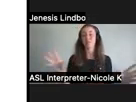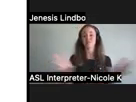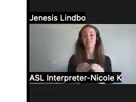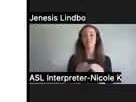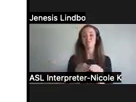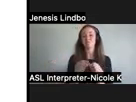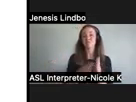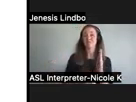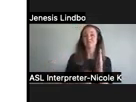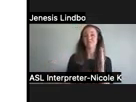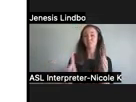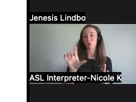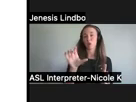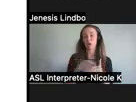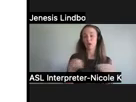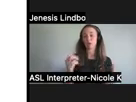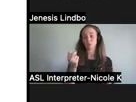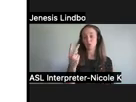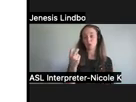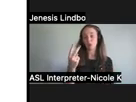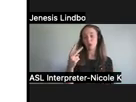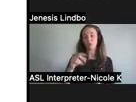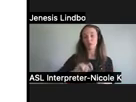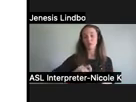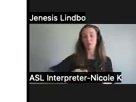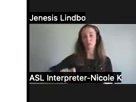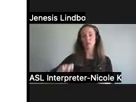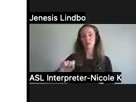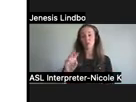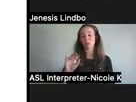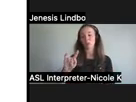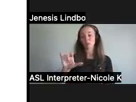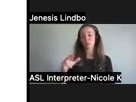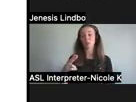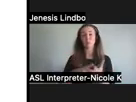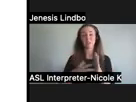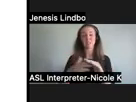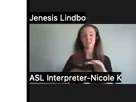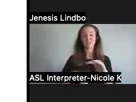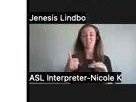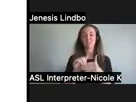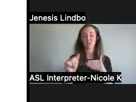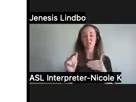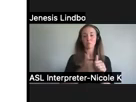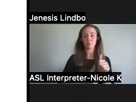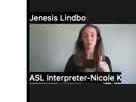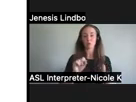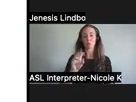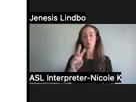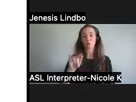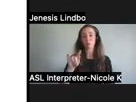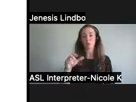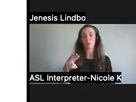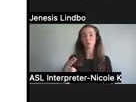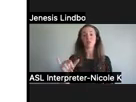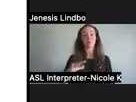$100, and there's 12 switches that come with it, so that's less than $10 per switch, and that's a lot more affordable than other options where switches typically